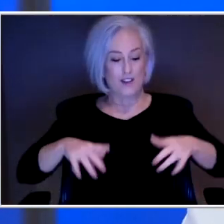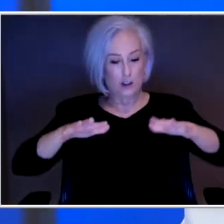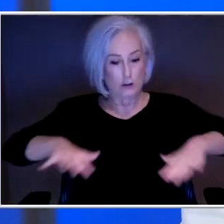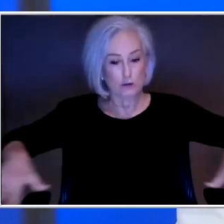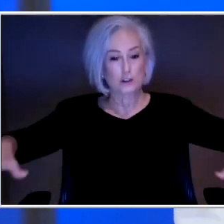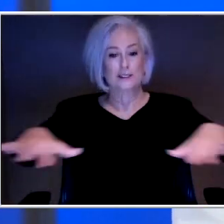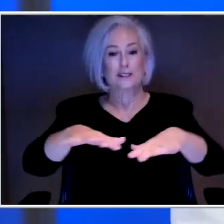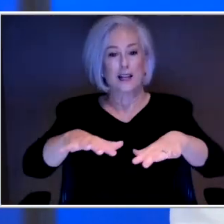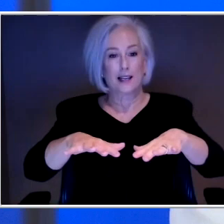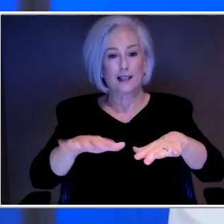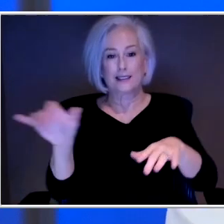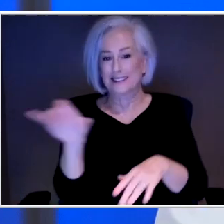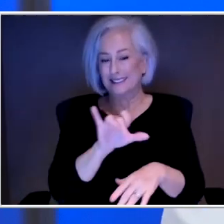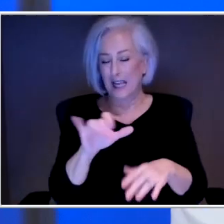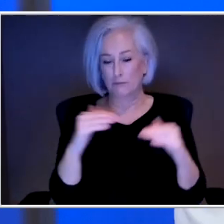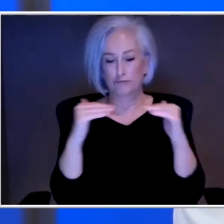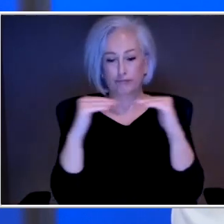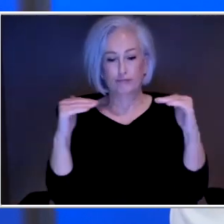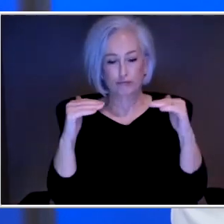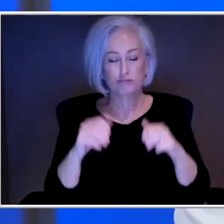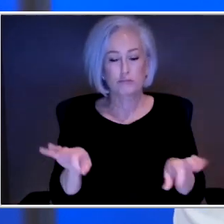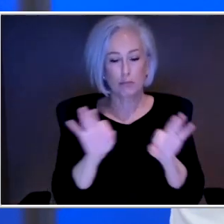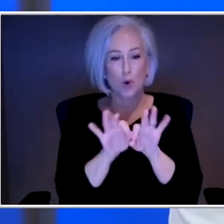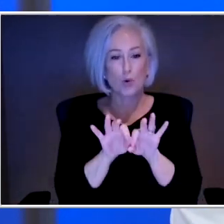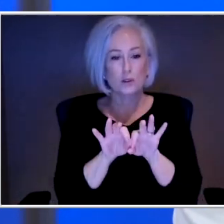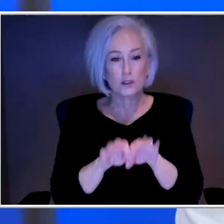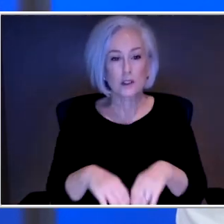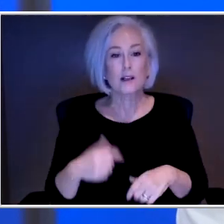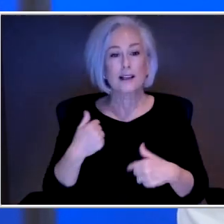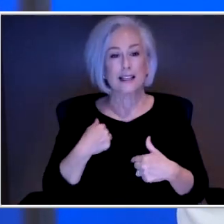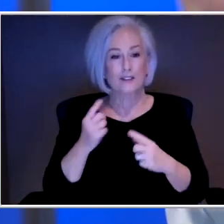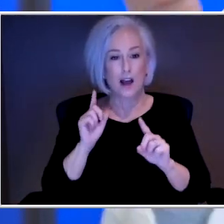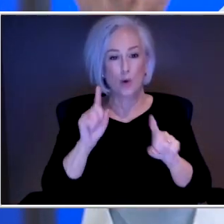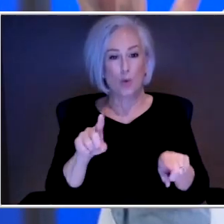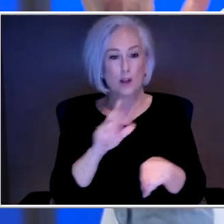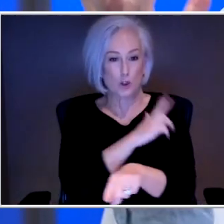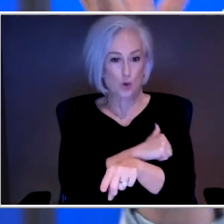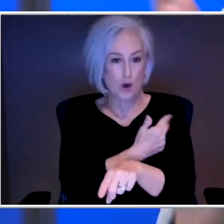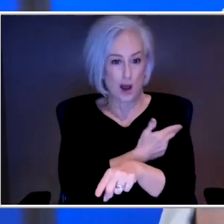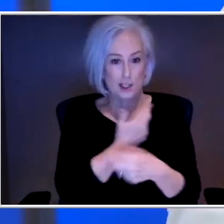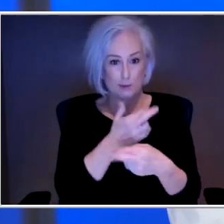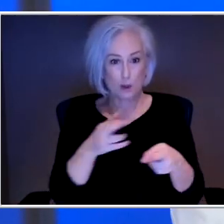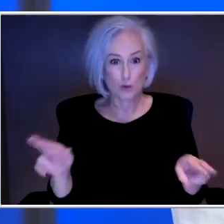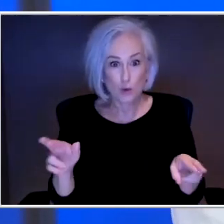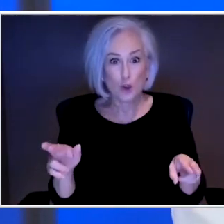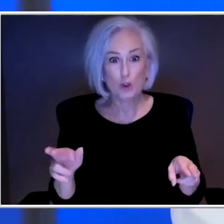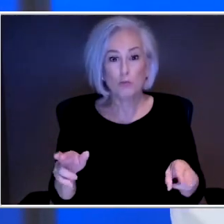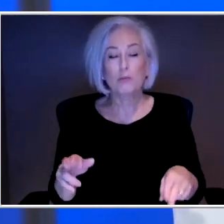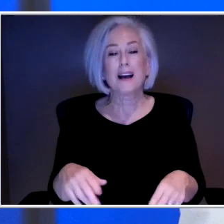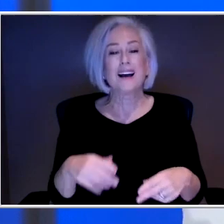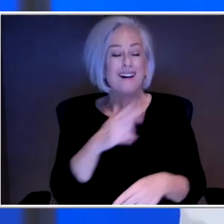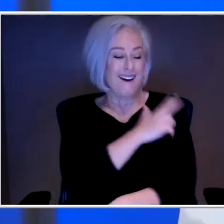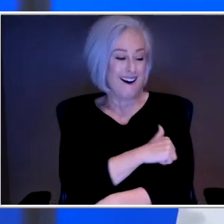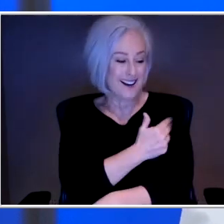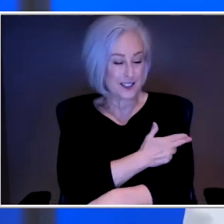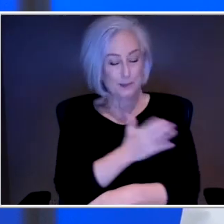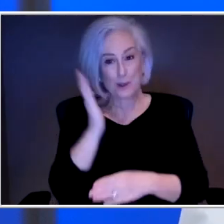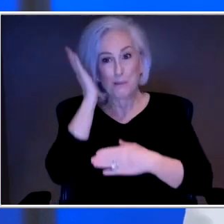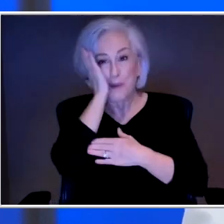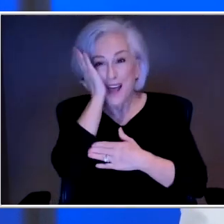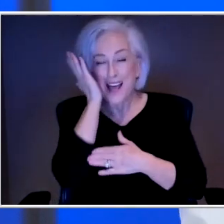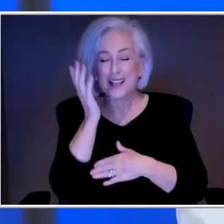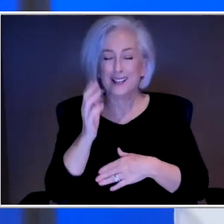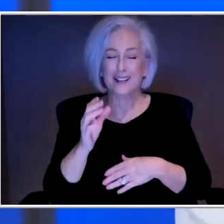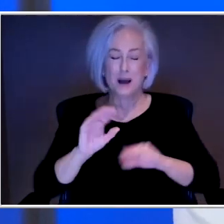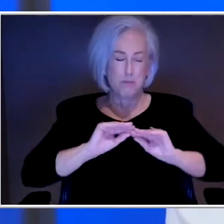as the mindset. And so obviously if I was doing this in a hospital room with a hospital bed and bright white lights, people are going to have a much more kind of intense